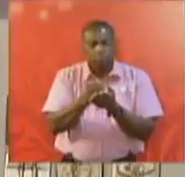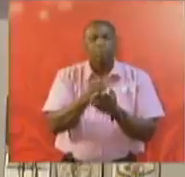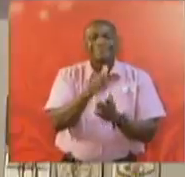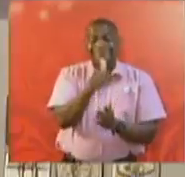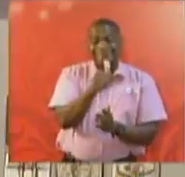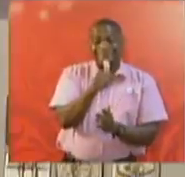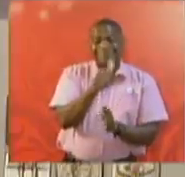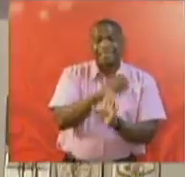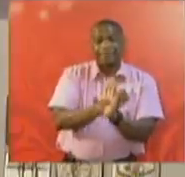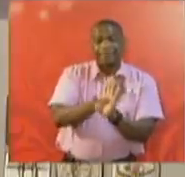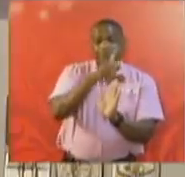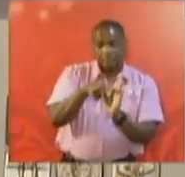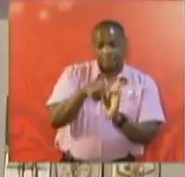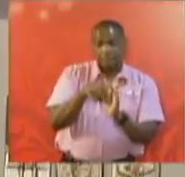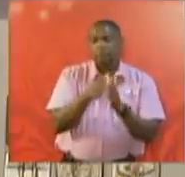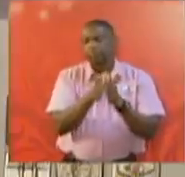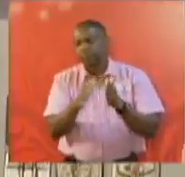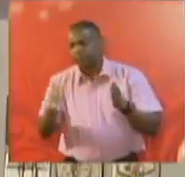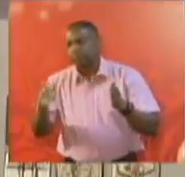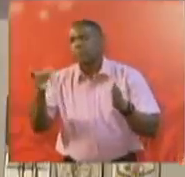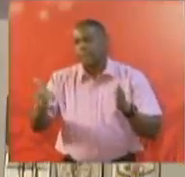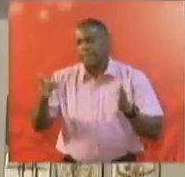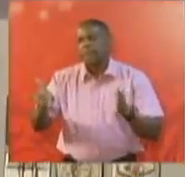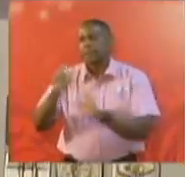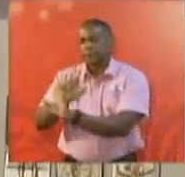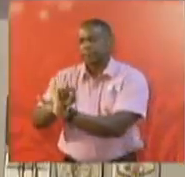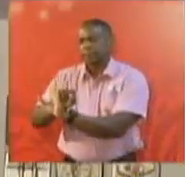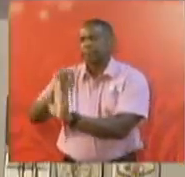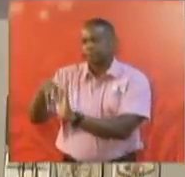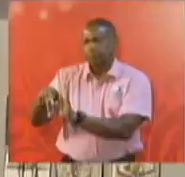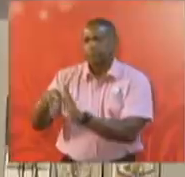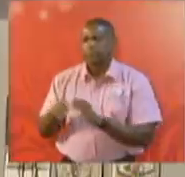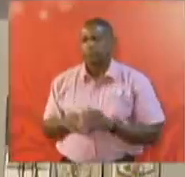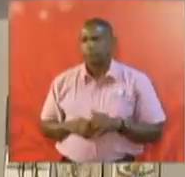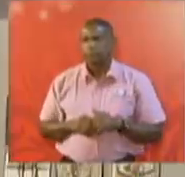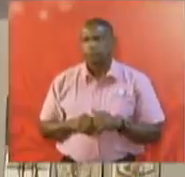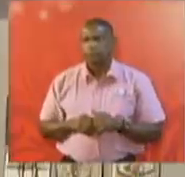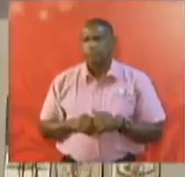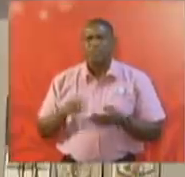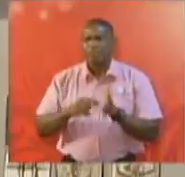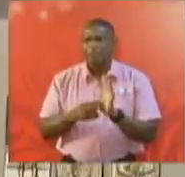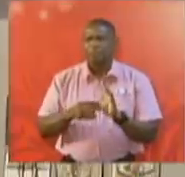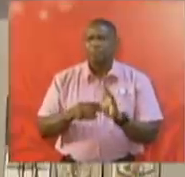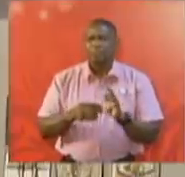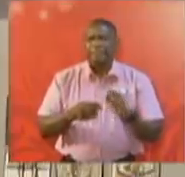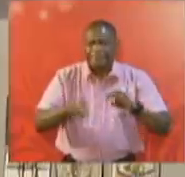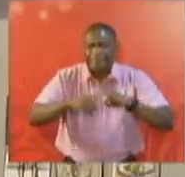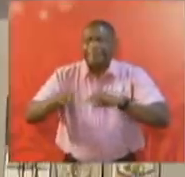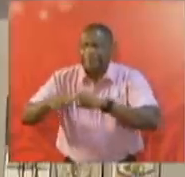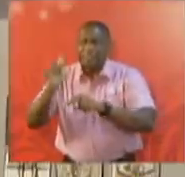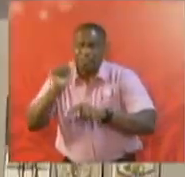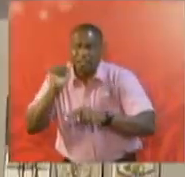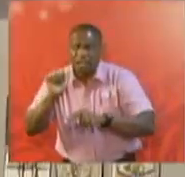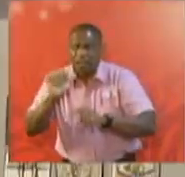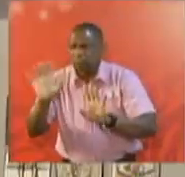September and the 18th of September. Therefore, the increment doesn't represent a single 24-hour period.